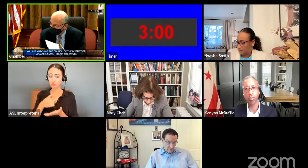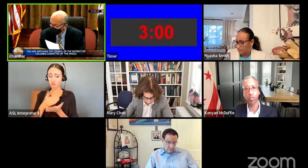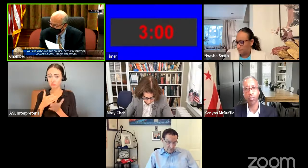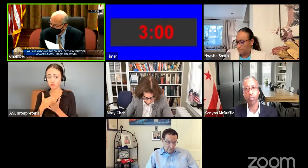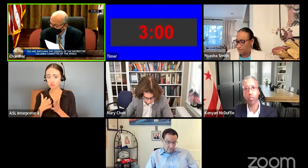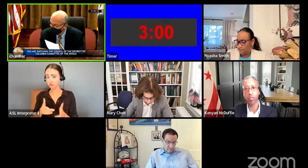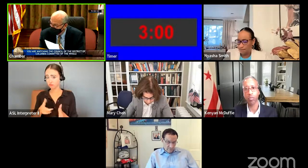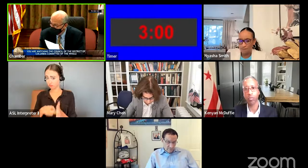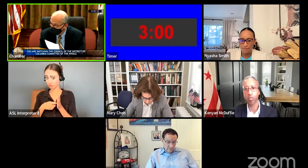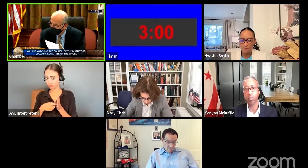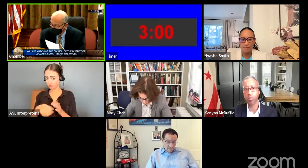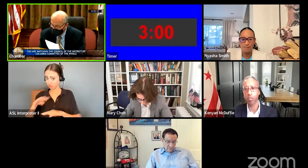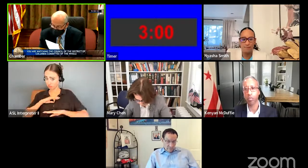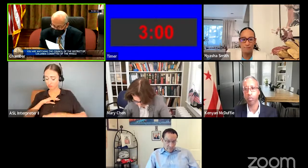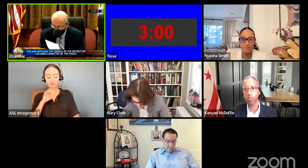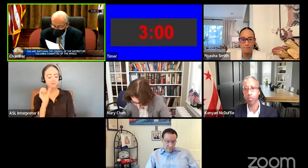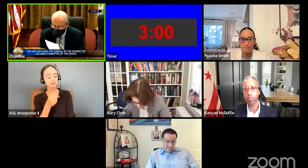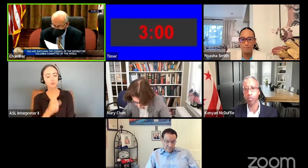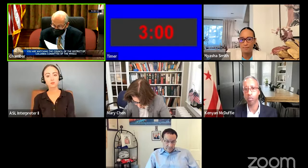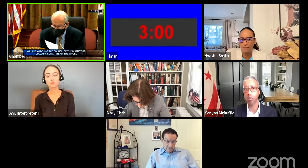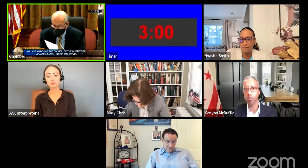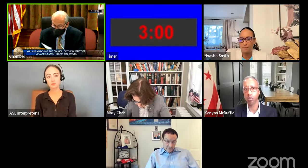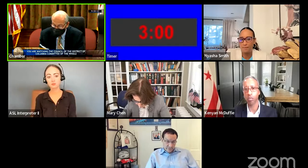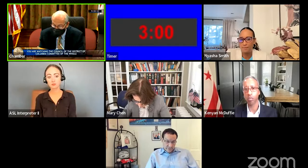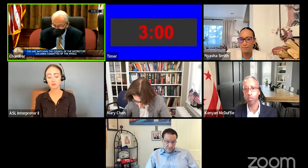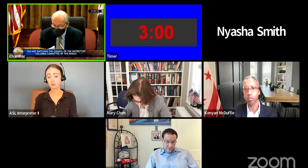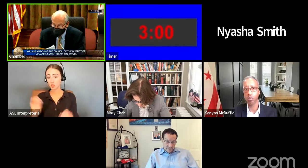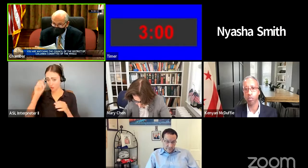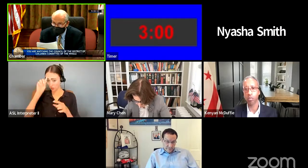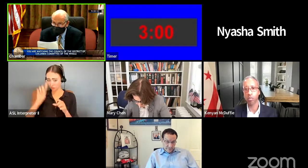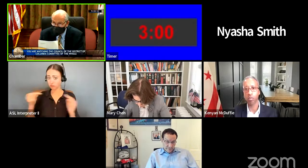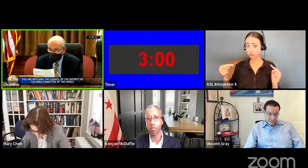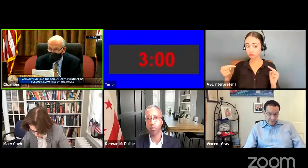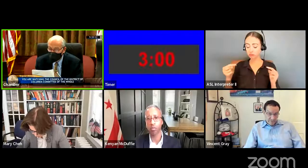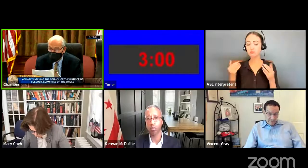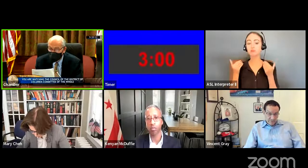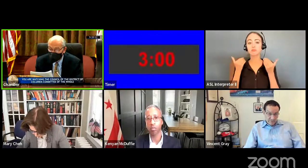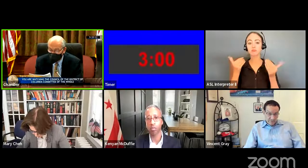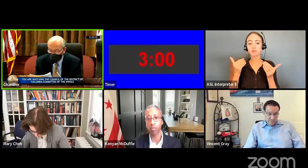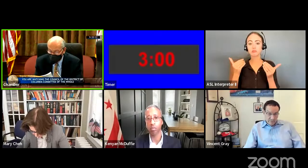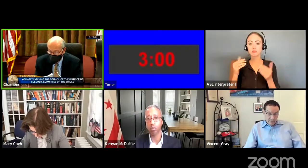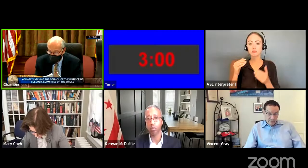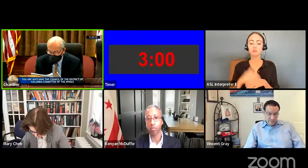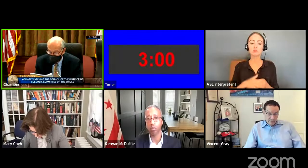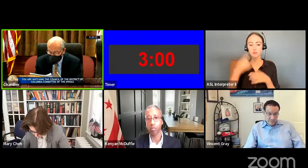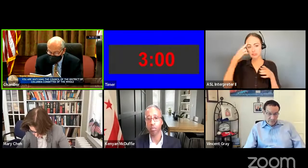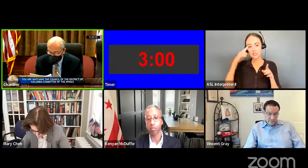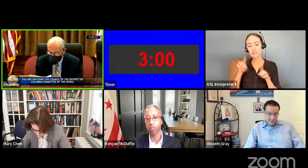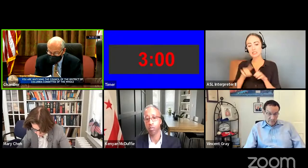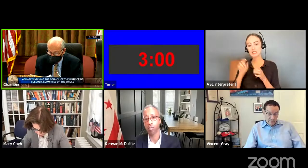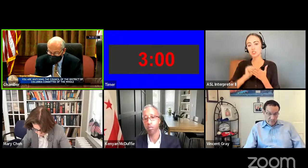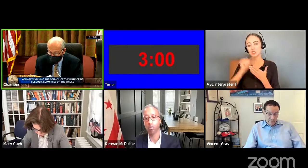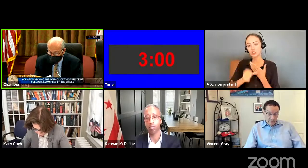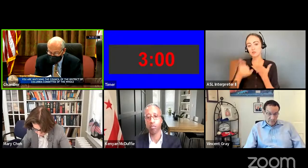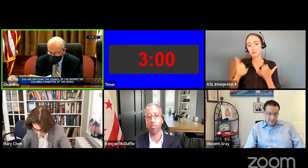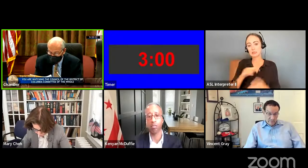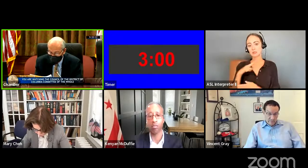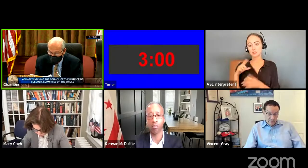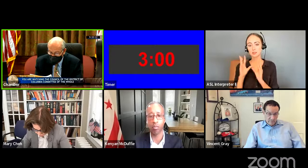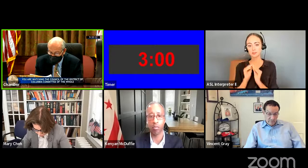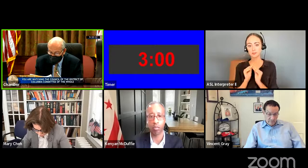council requirements? Yes, it does. Without objection, this measure will be placed on the consent agenda for today's additional legislative